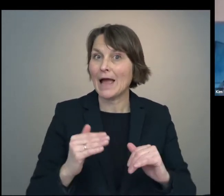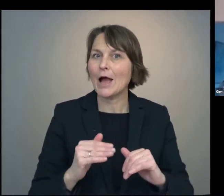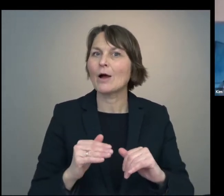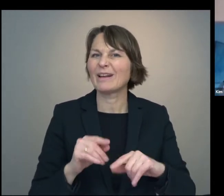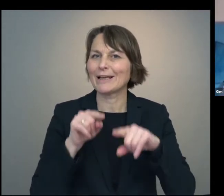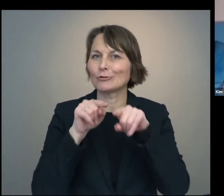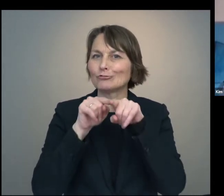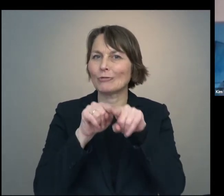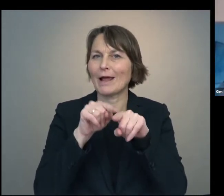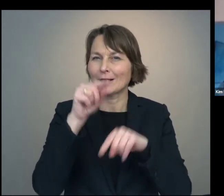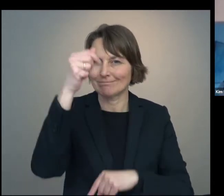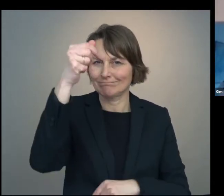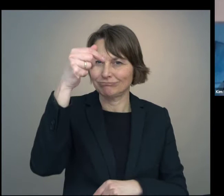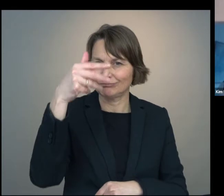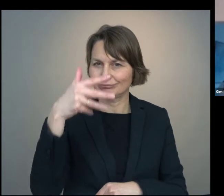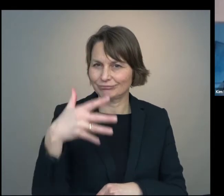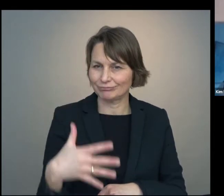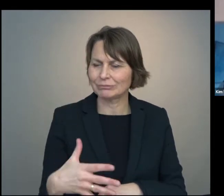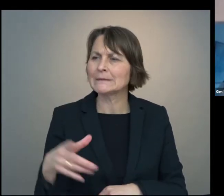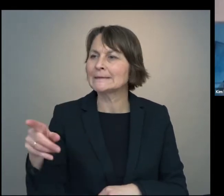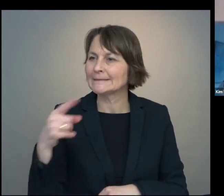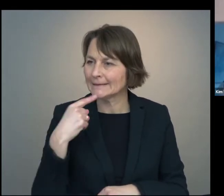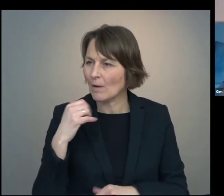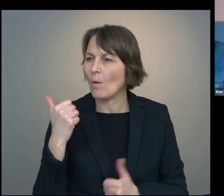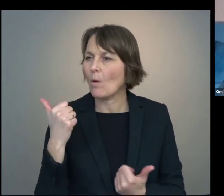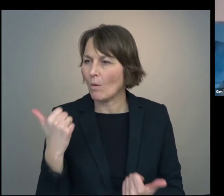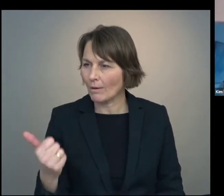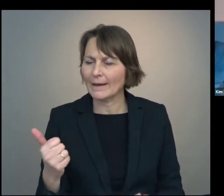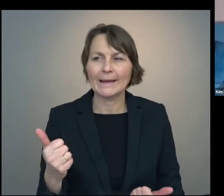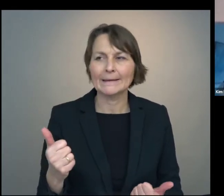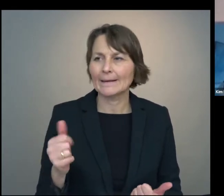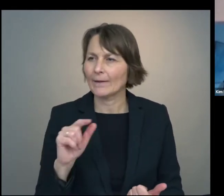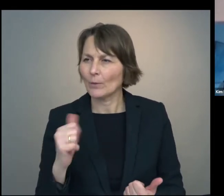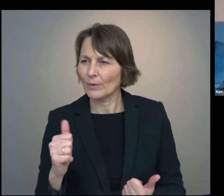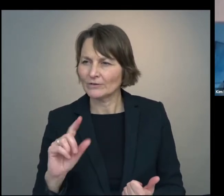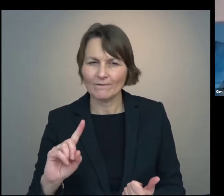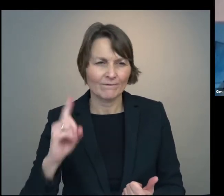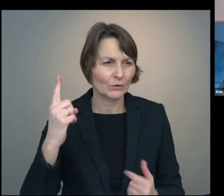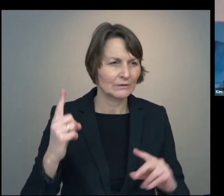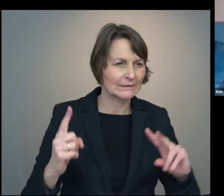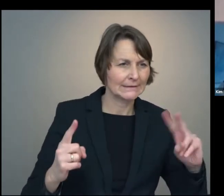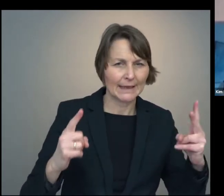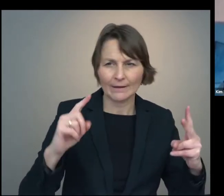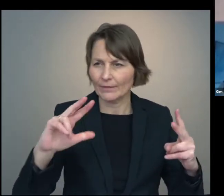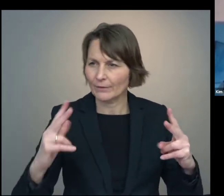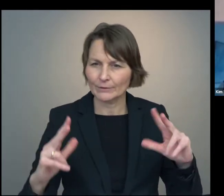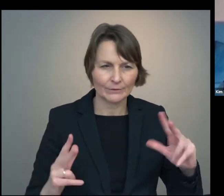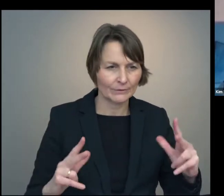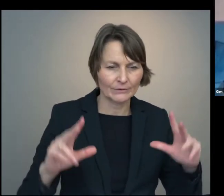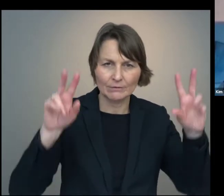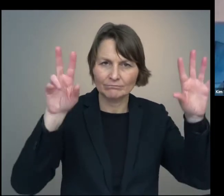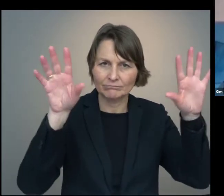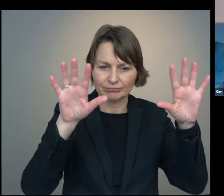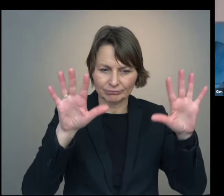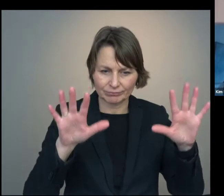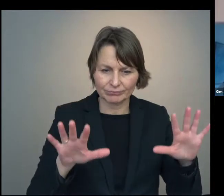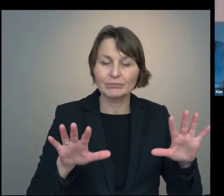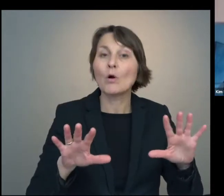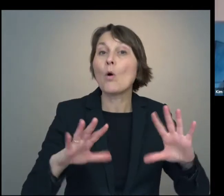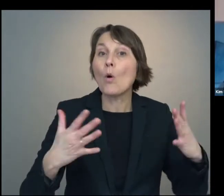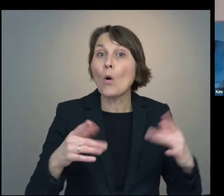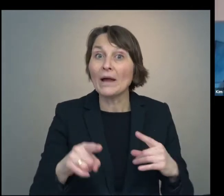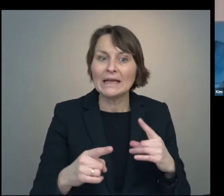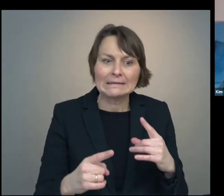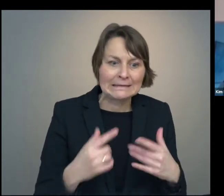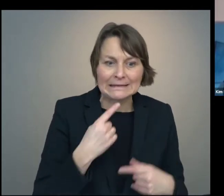tracker, and then we can actually start prioritizing over what issues to fix in what order, and what issues the community can help us